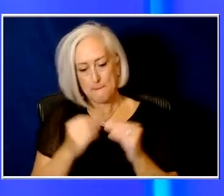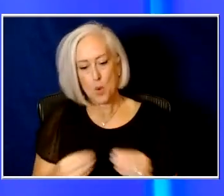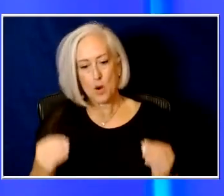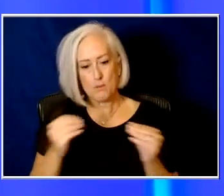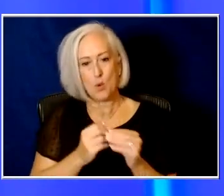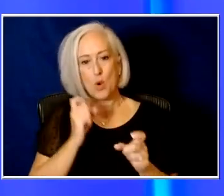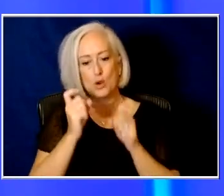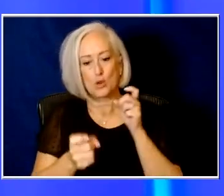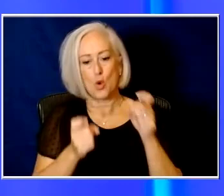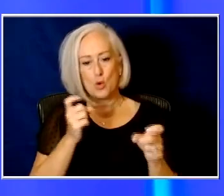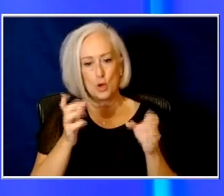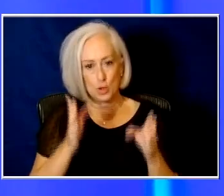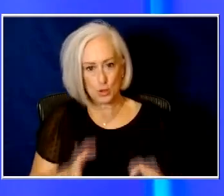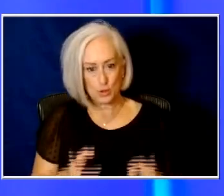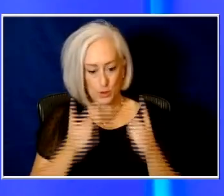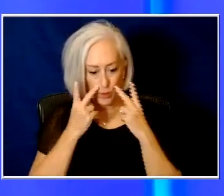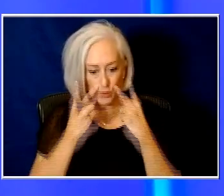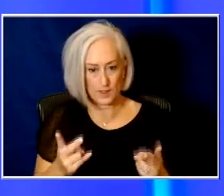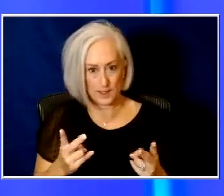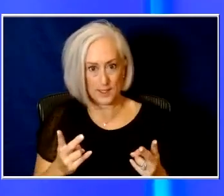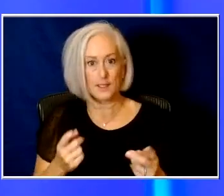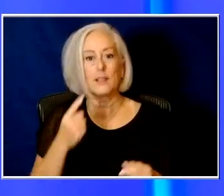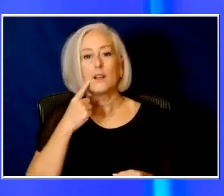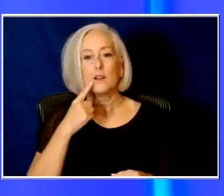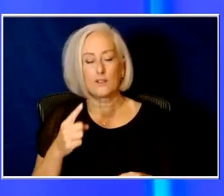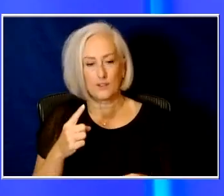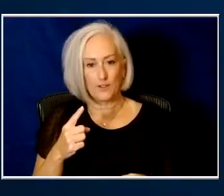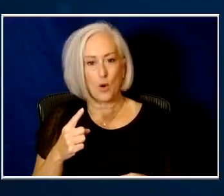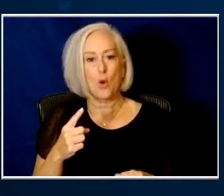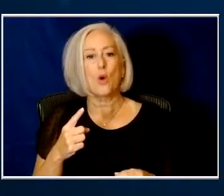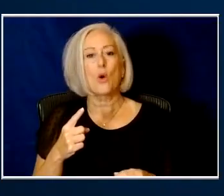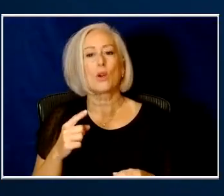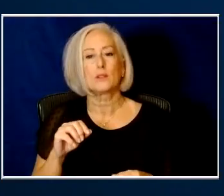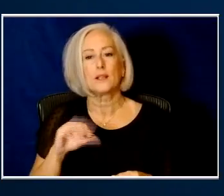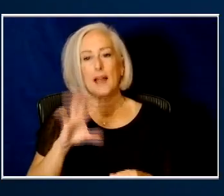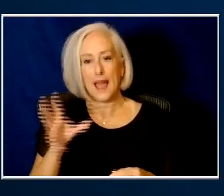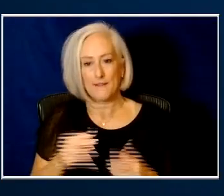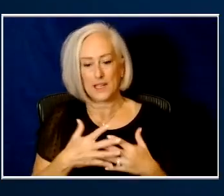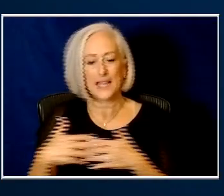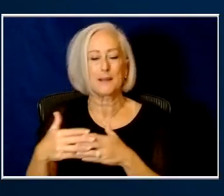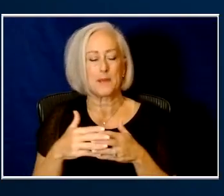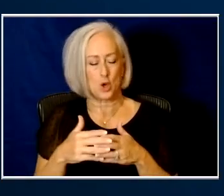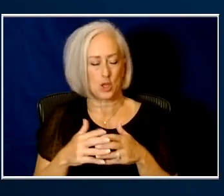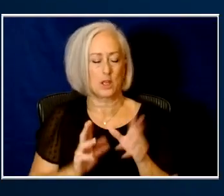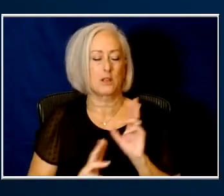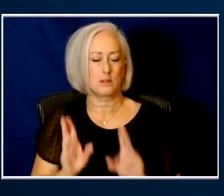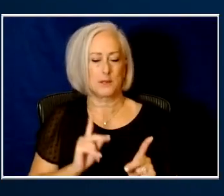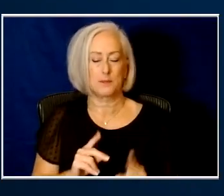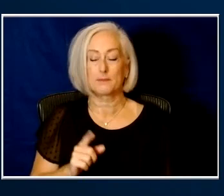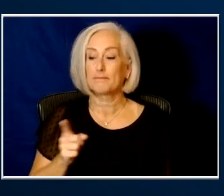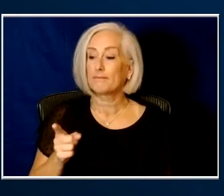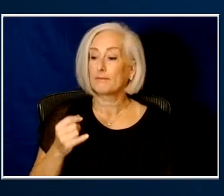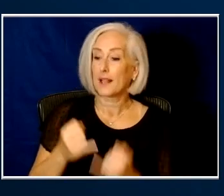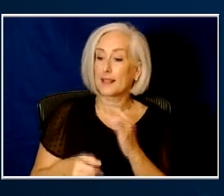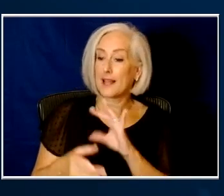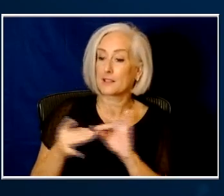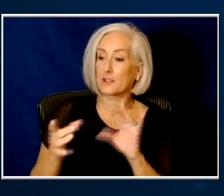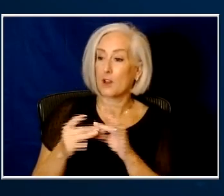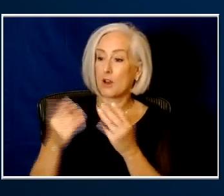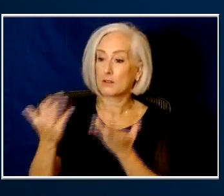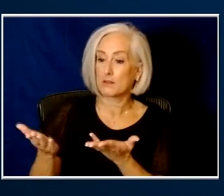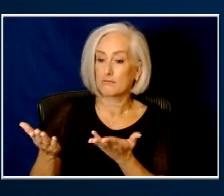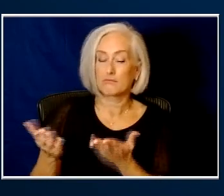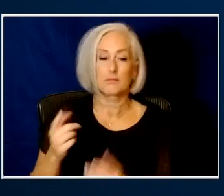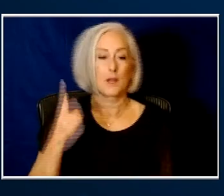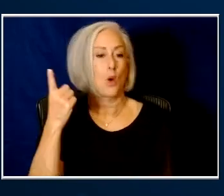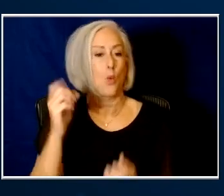who has African American ancestry, for instance. Dr. Stites, I'll let you get to some final thoughts. Yeah, you bet. I have one more question for